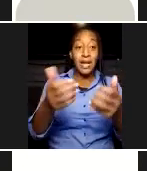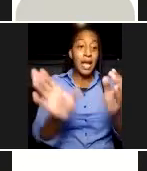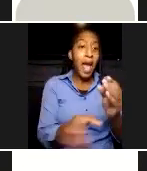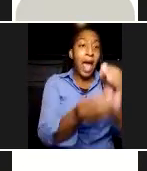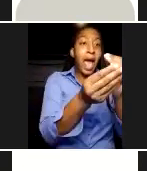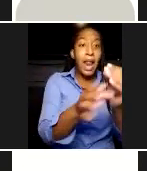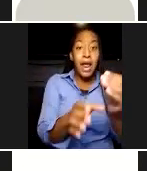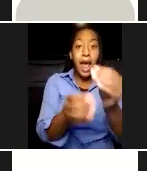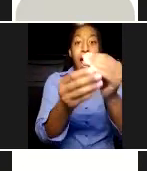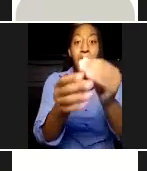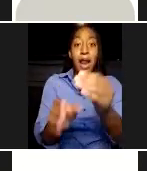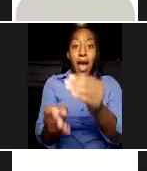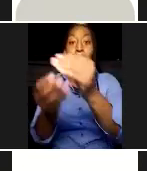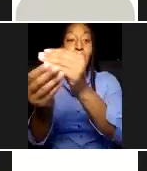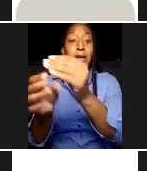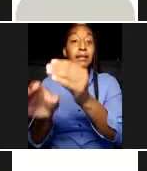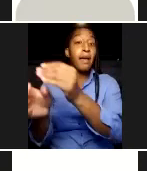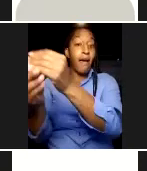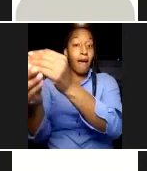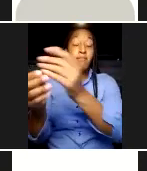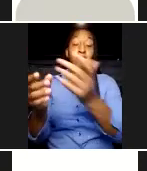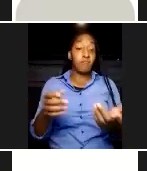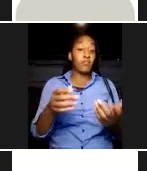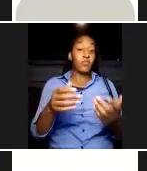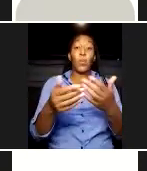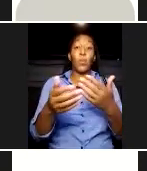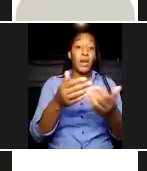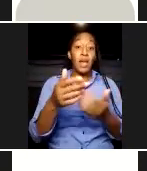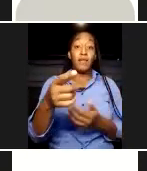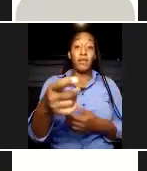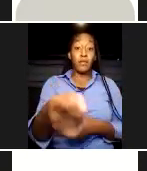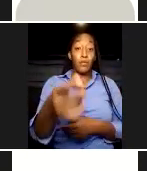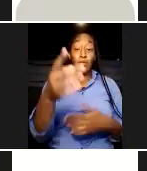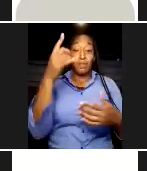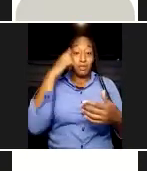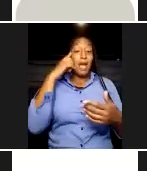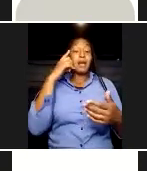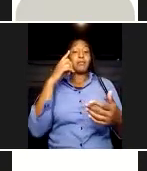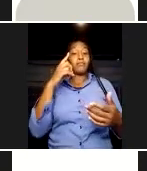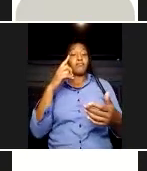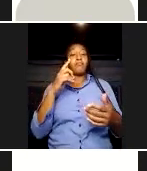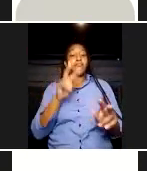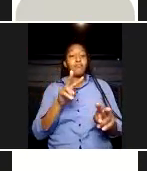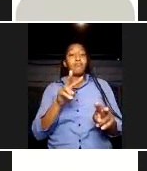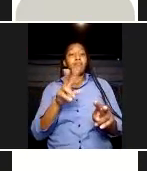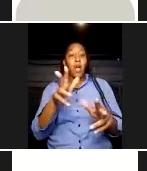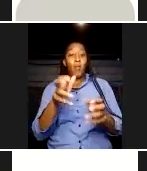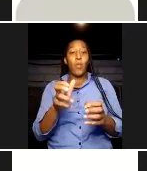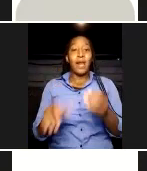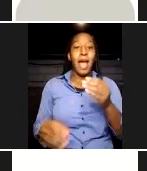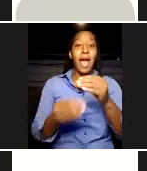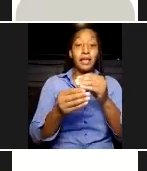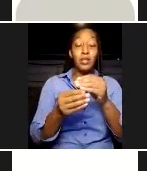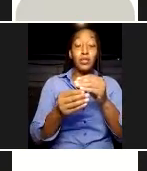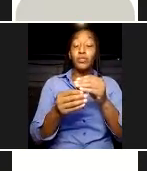However you like to use those 10 bonus points, except you cannot use it on the project or your overall